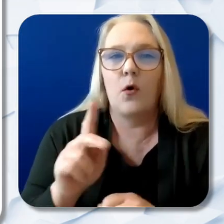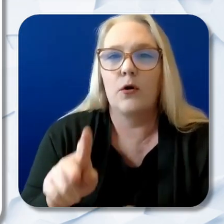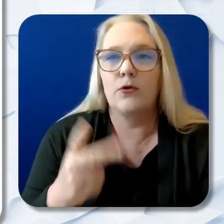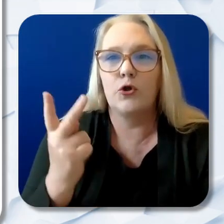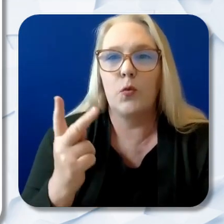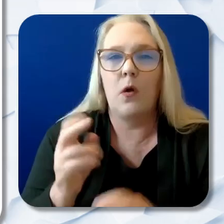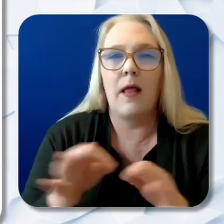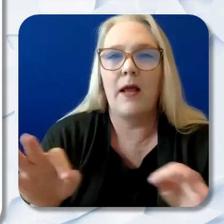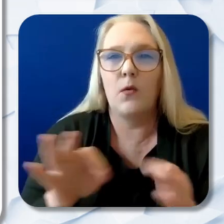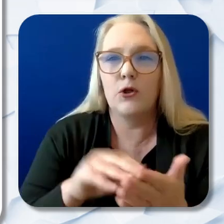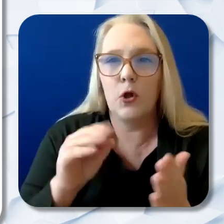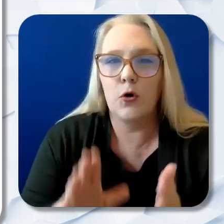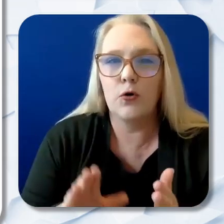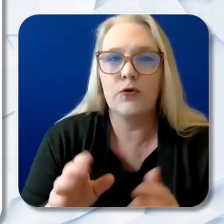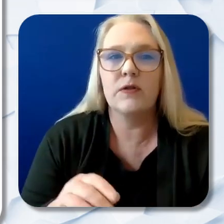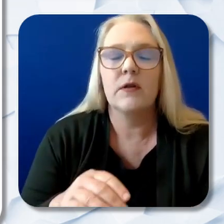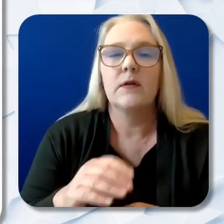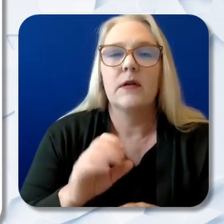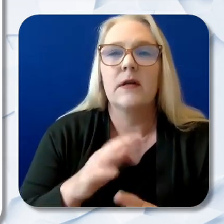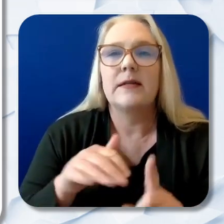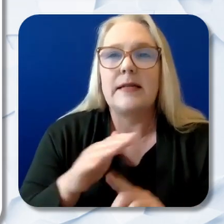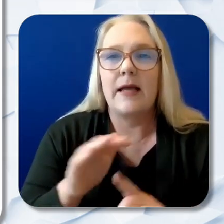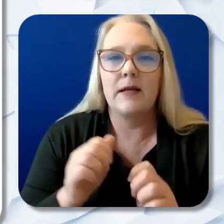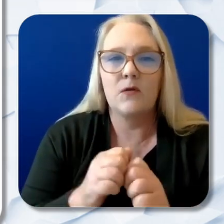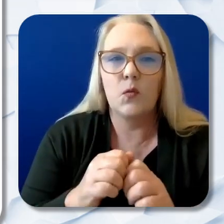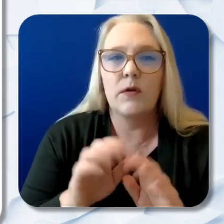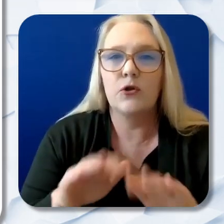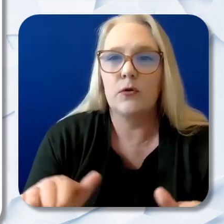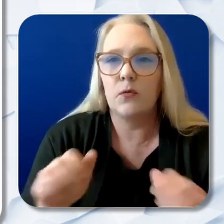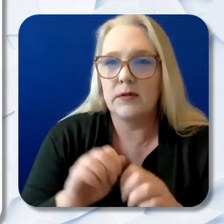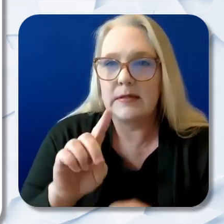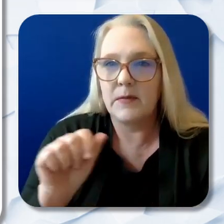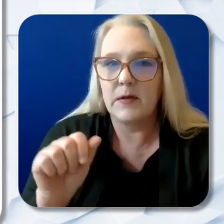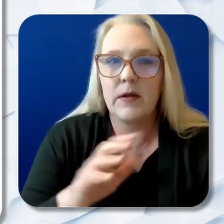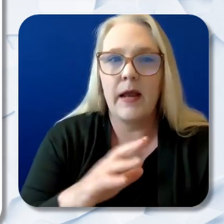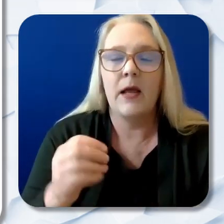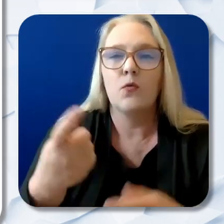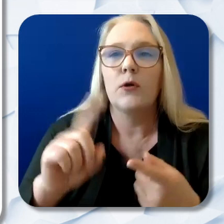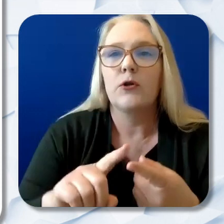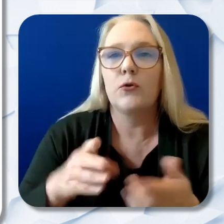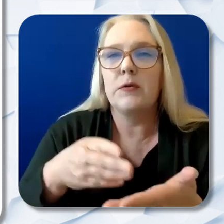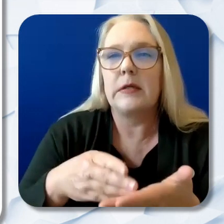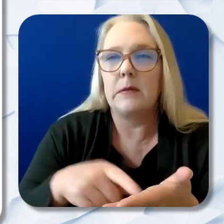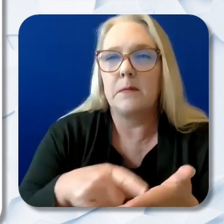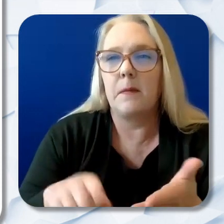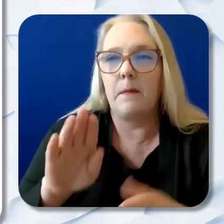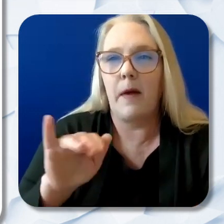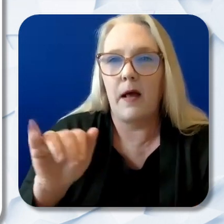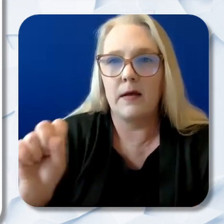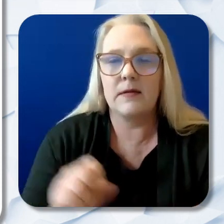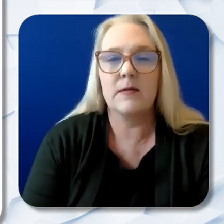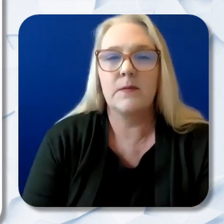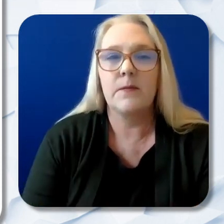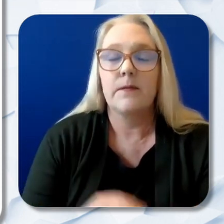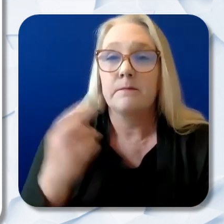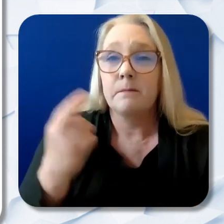with disabilities, and reducing bias. The purpose of this additional training requirement is